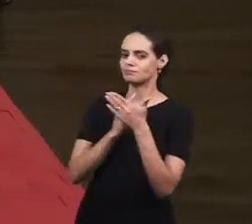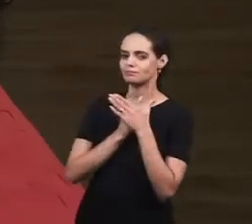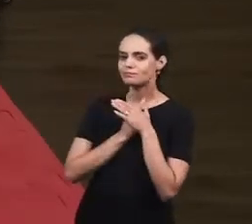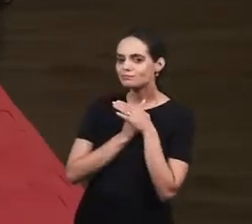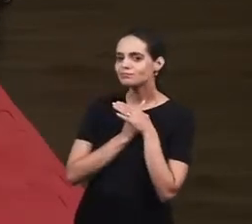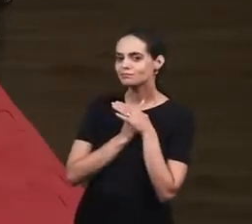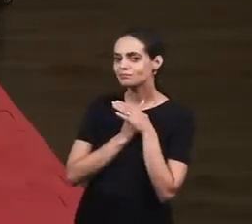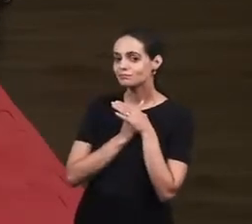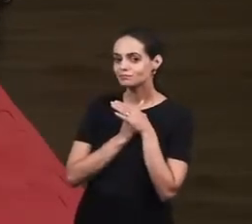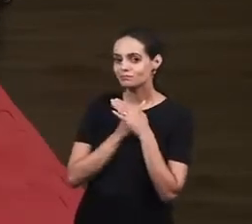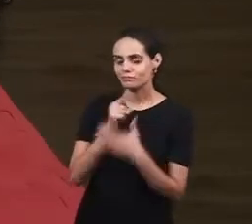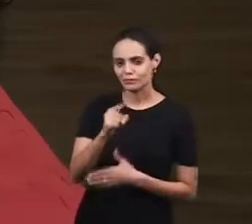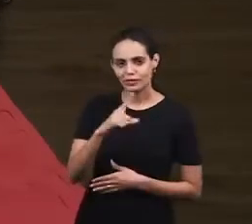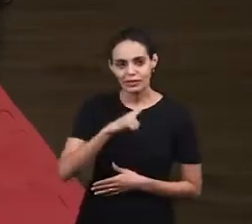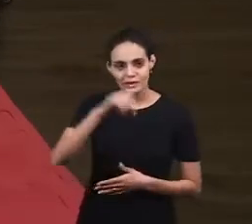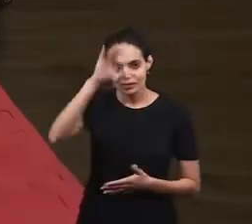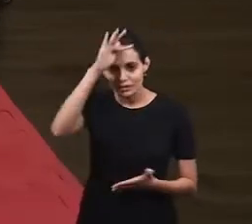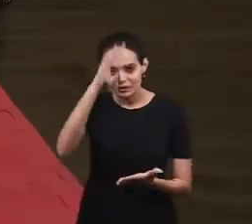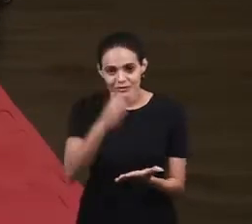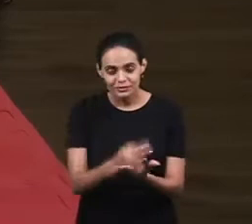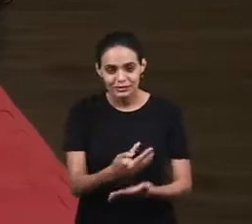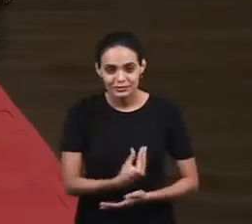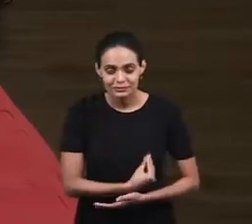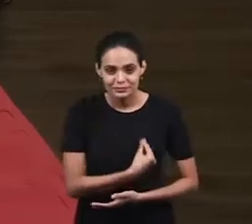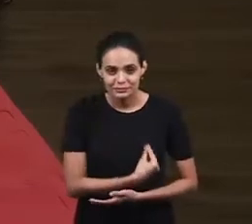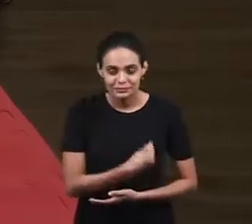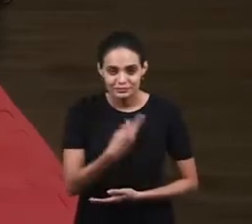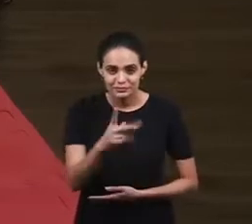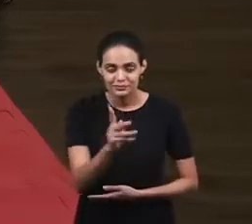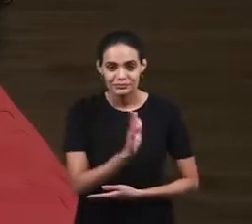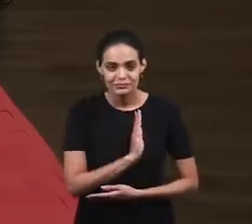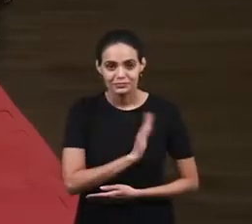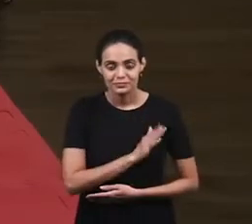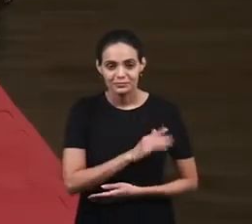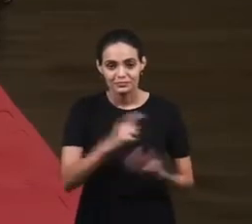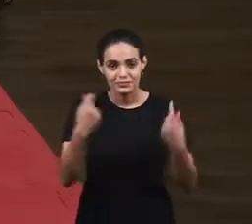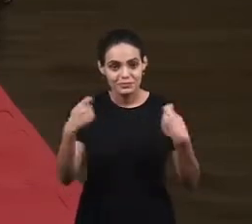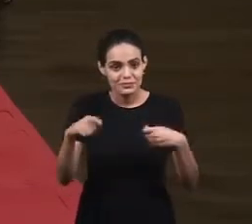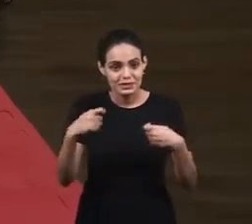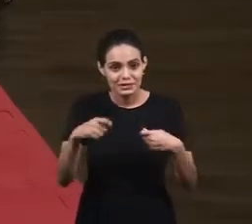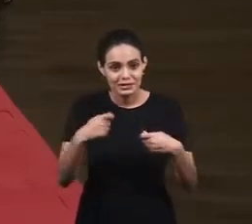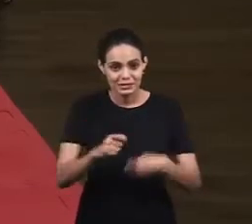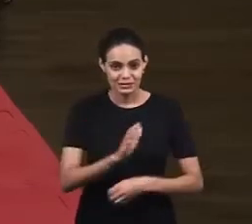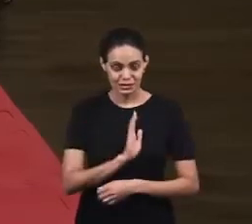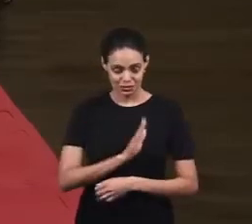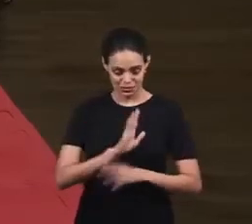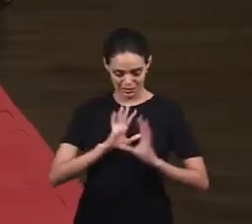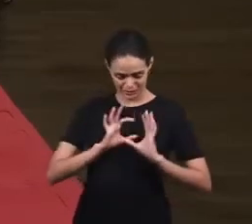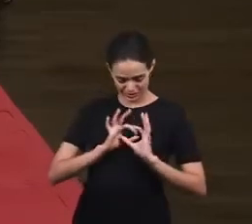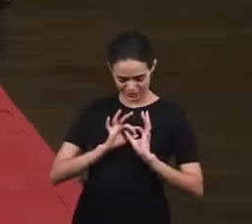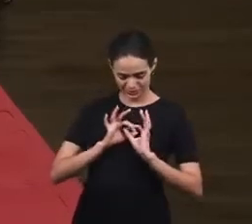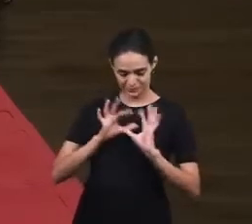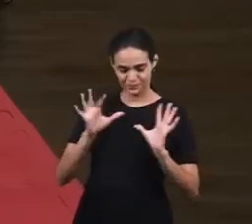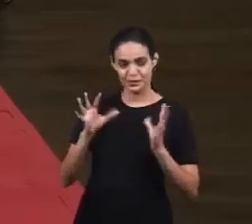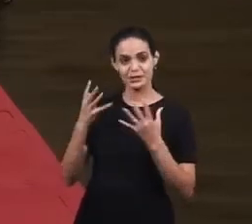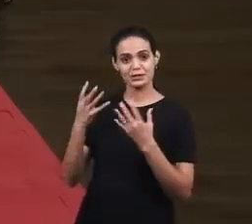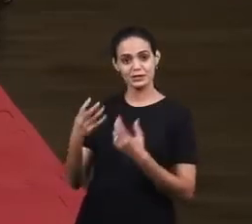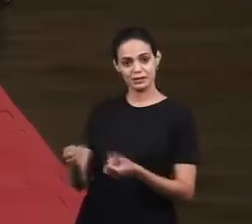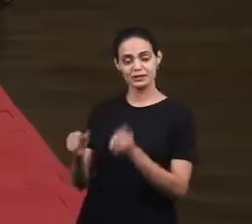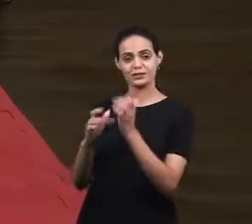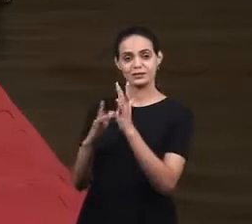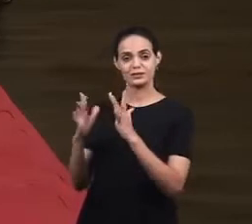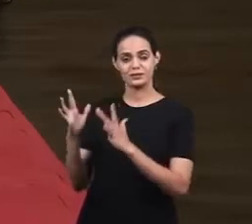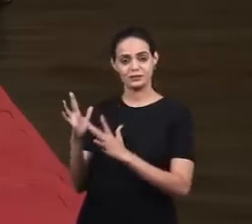deliver us. Do you have a living faith in your heart? If you don't have it, just open your heart up and accept